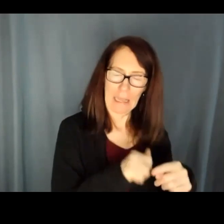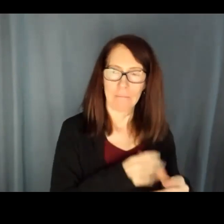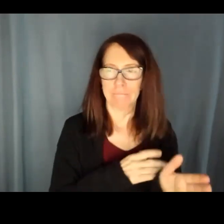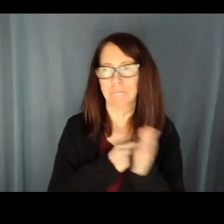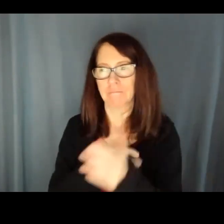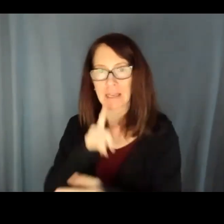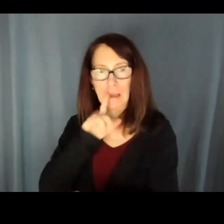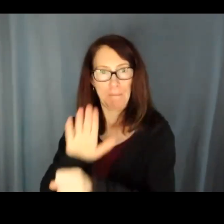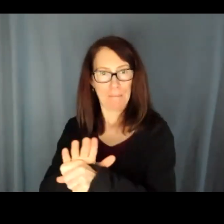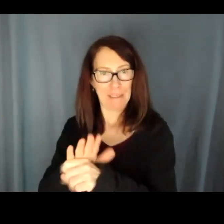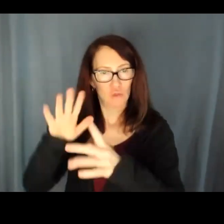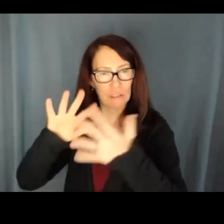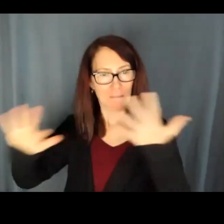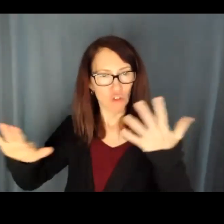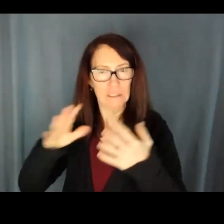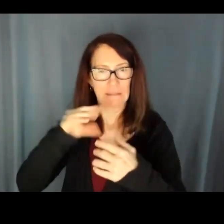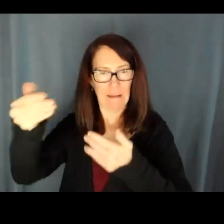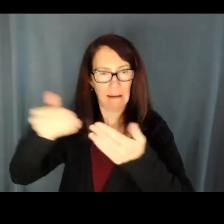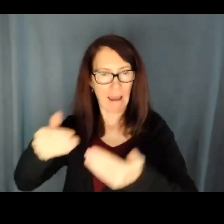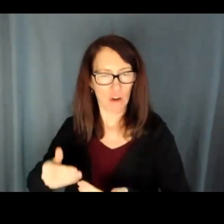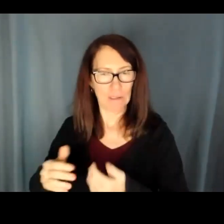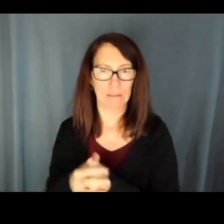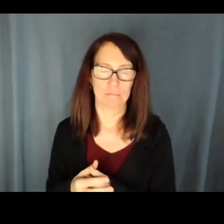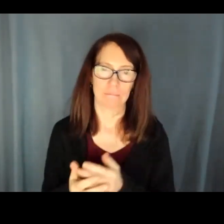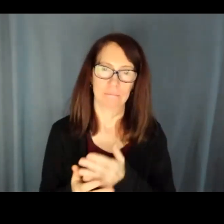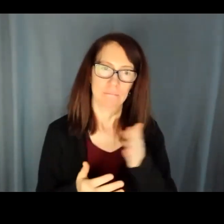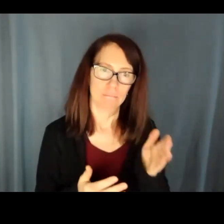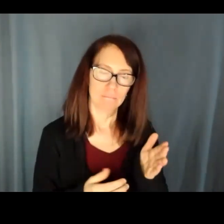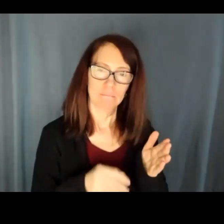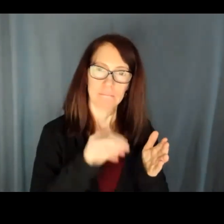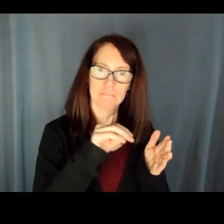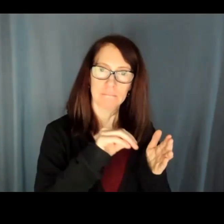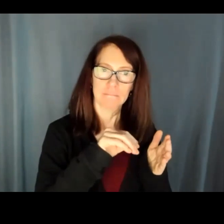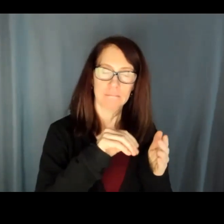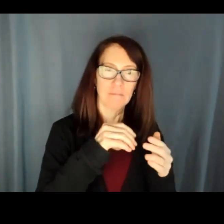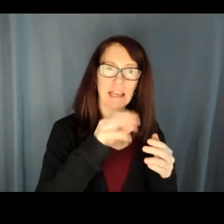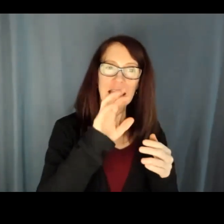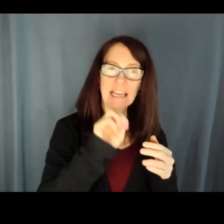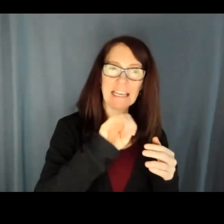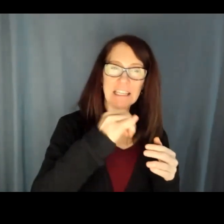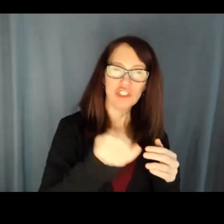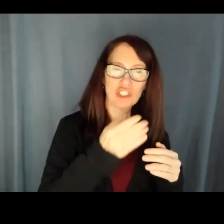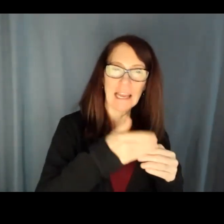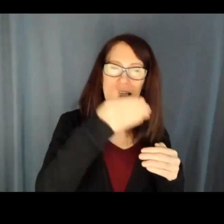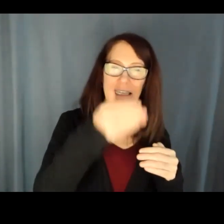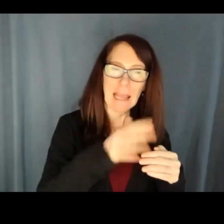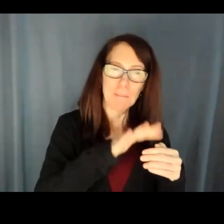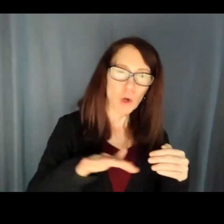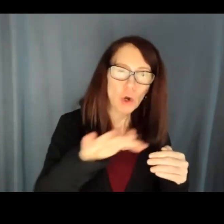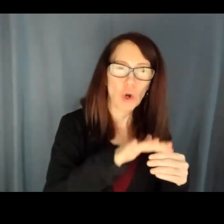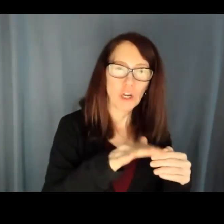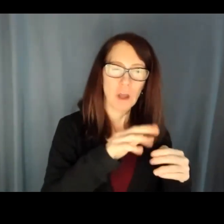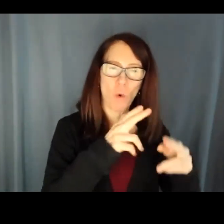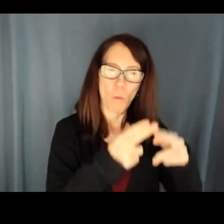hiring, weighted criteria for EJ neighborhoods when it comes to the distribution of grant